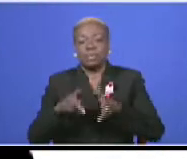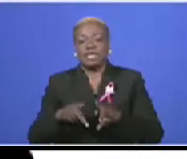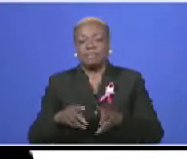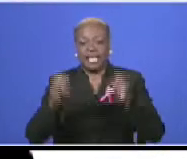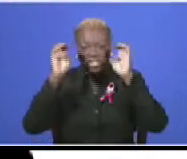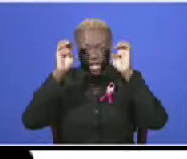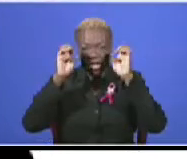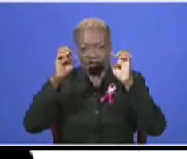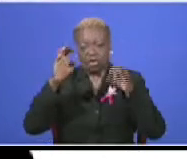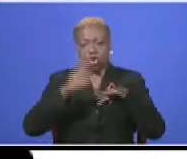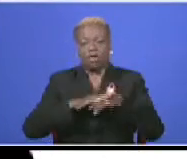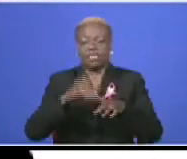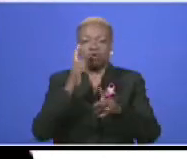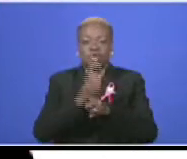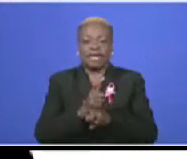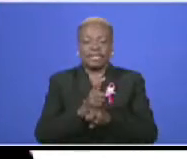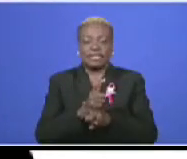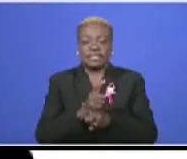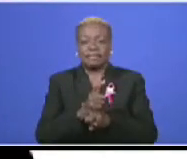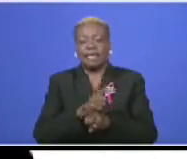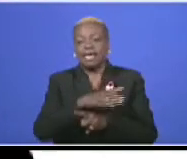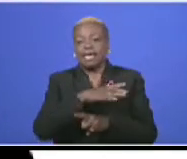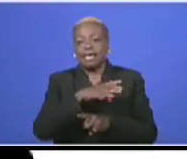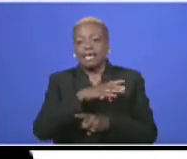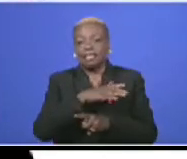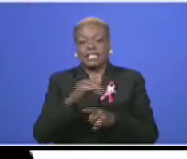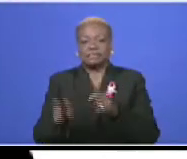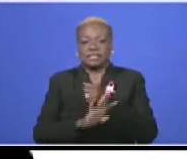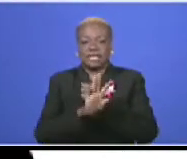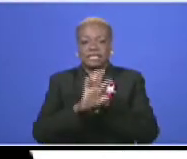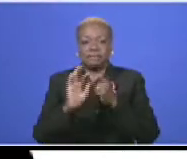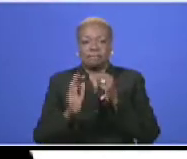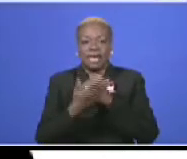on their rights and privileges that is protected under the law of the Bahamas.